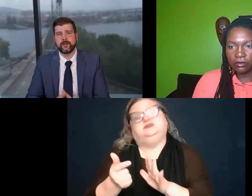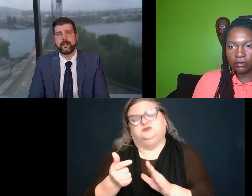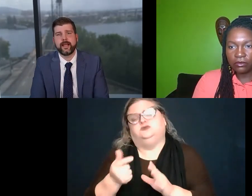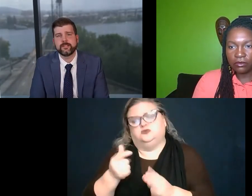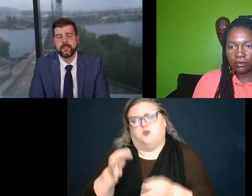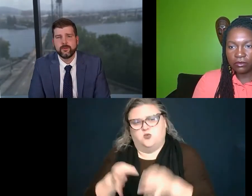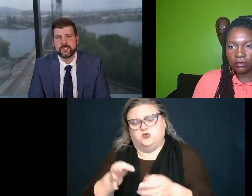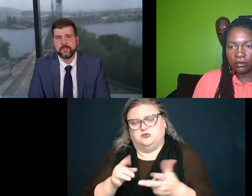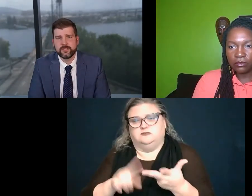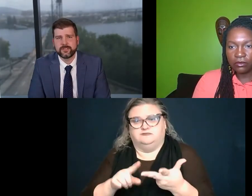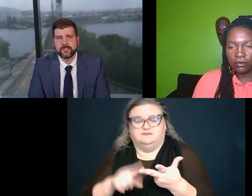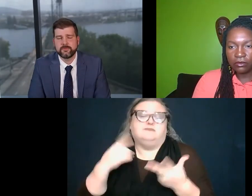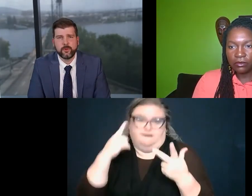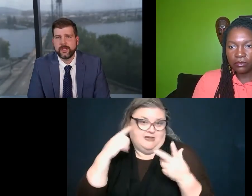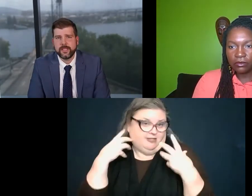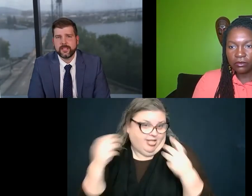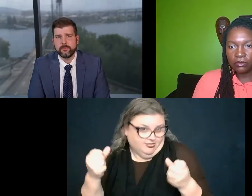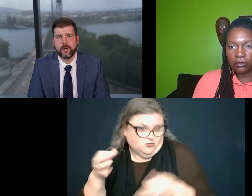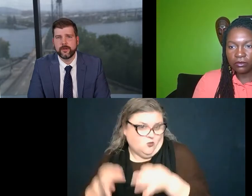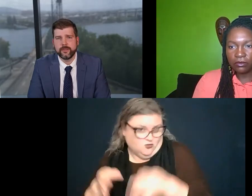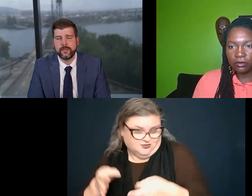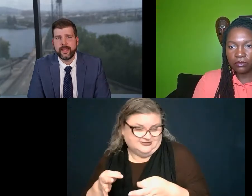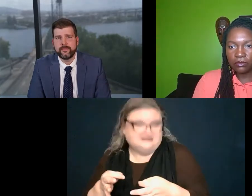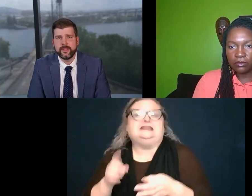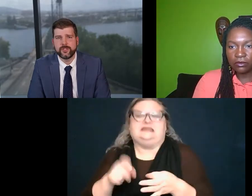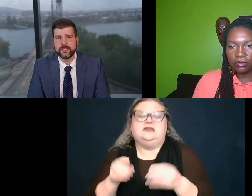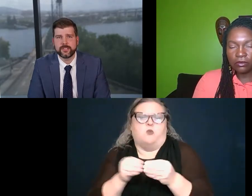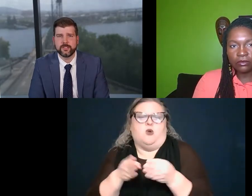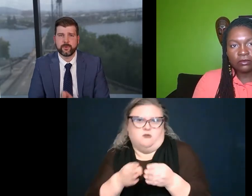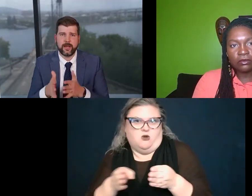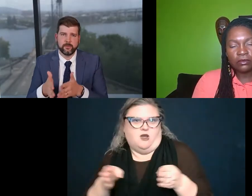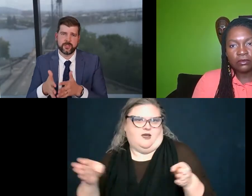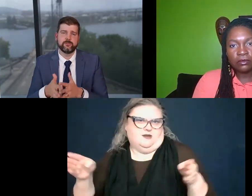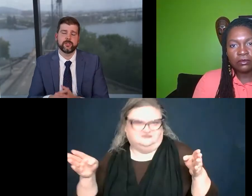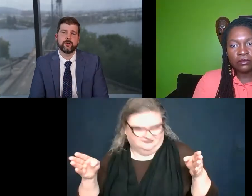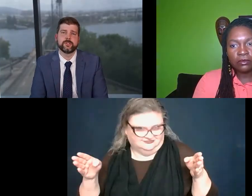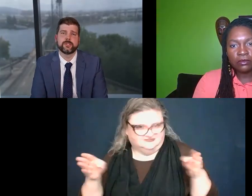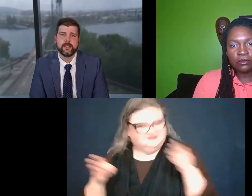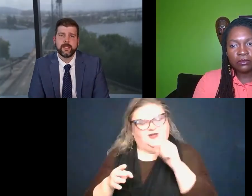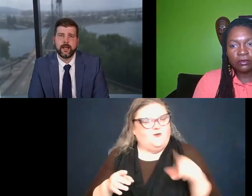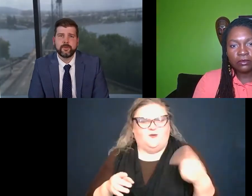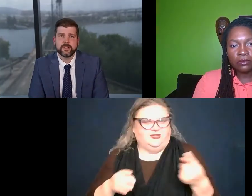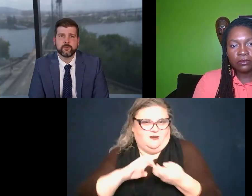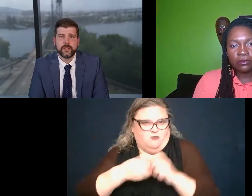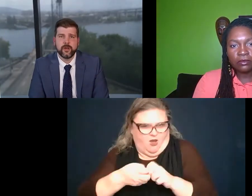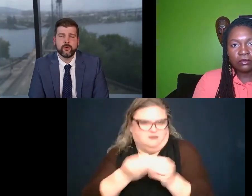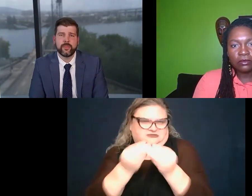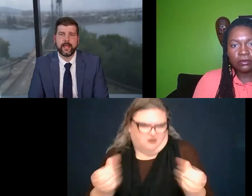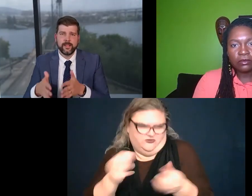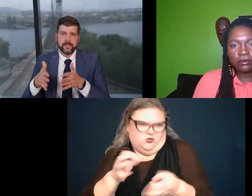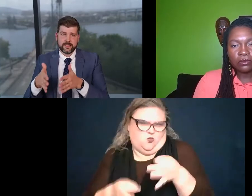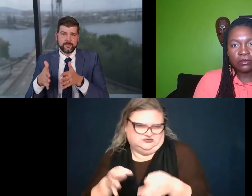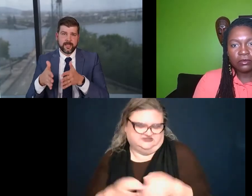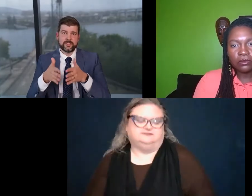we interact with some of these other systems. But we need to get broader than that, than just these problem-solving courts. Because we know